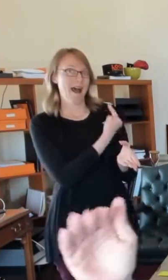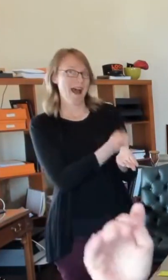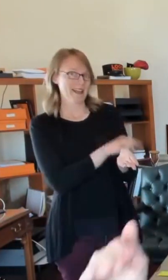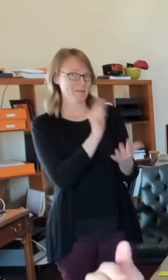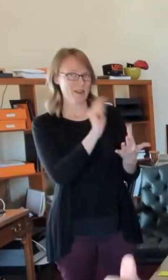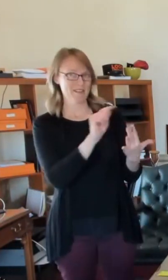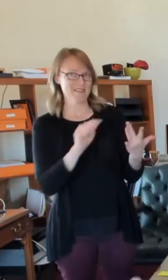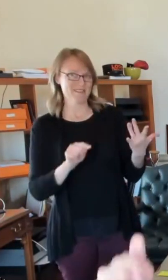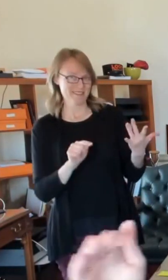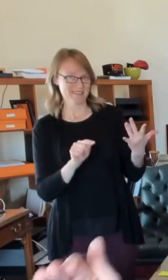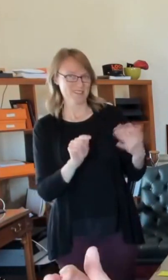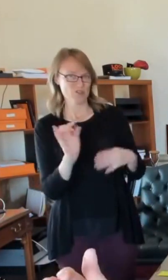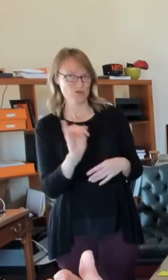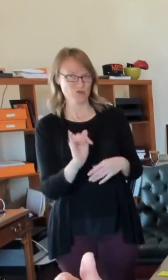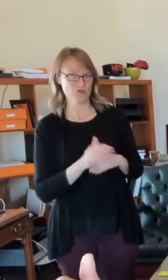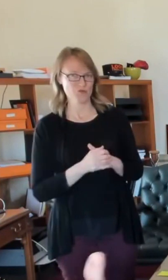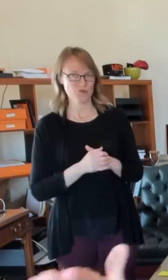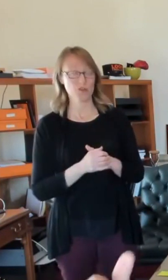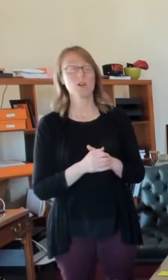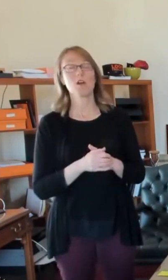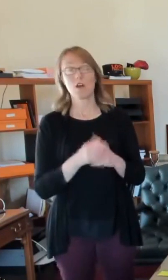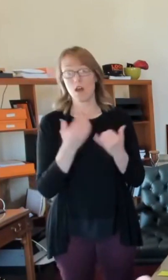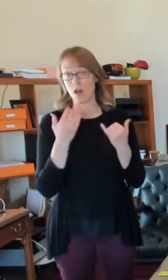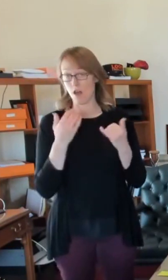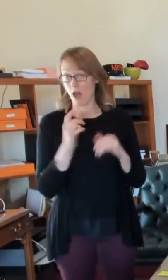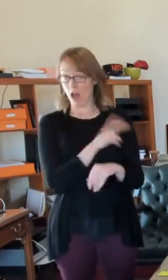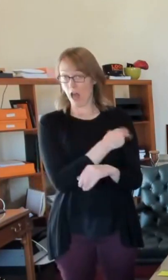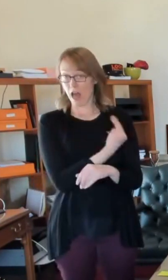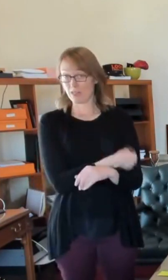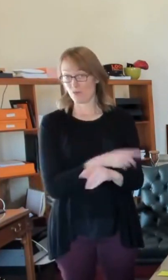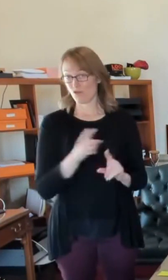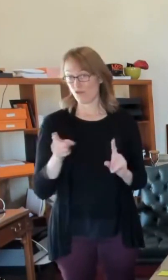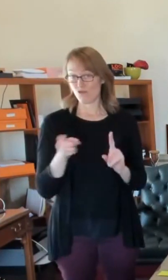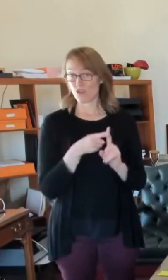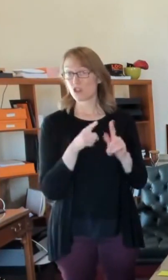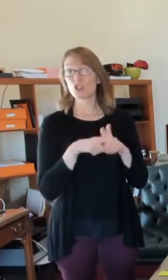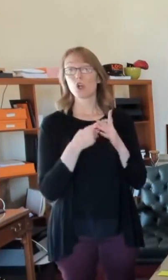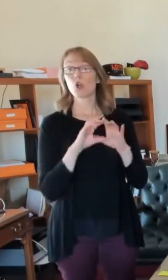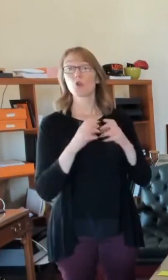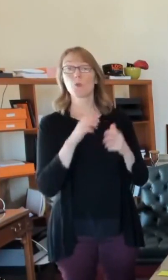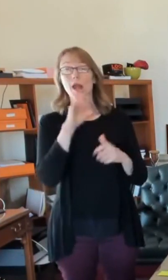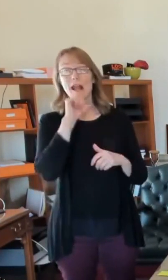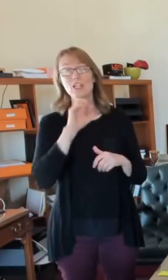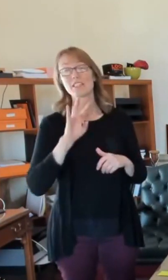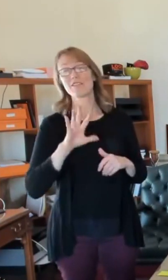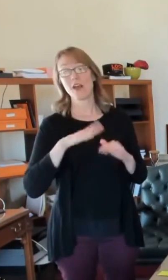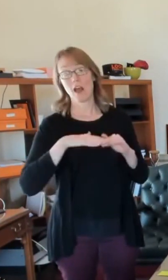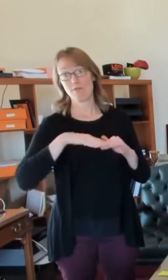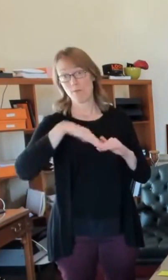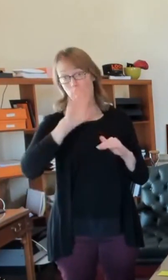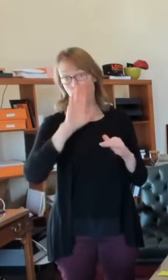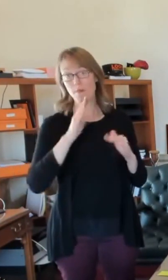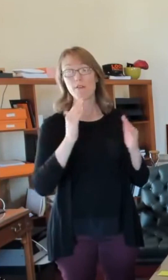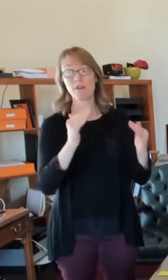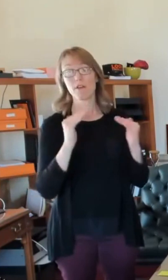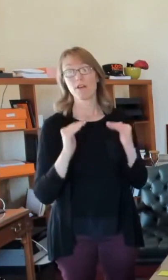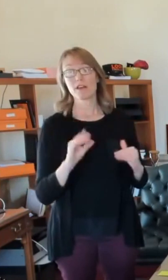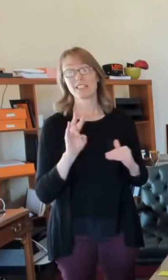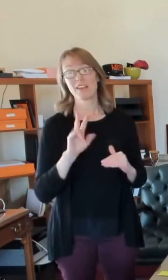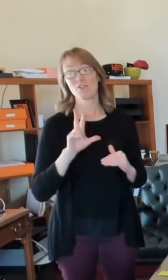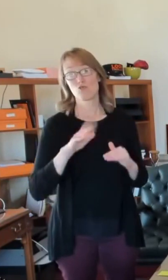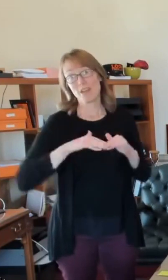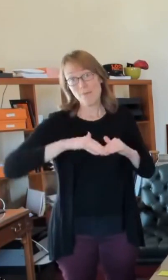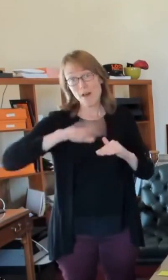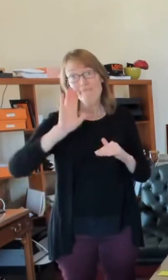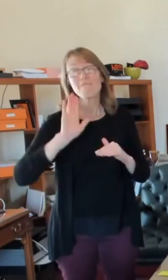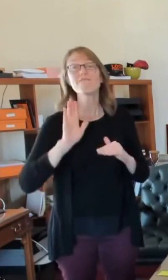they began working on this at age 75, went to 74, 73. I actually got an invitation